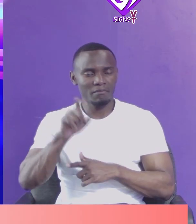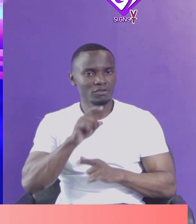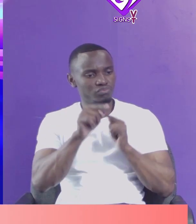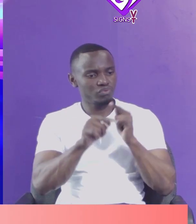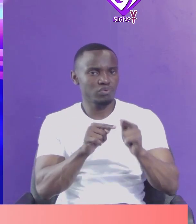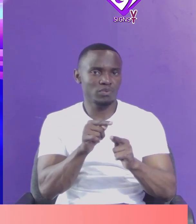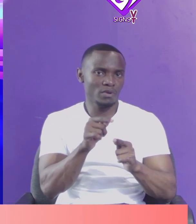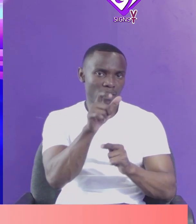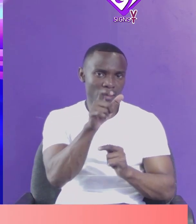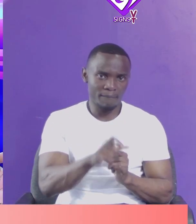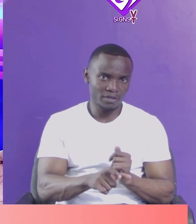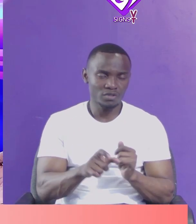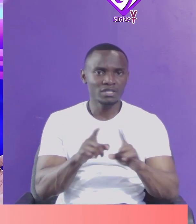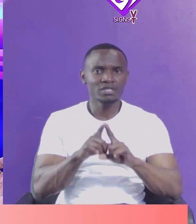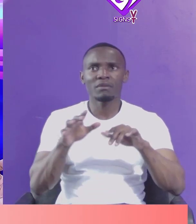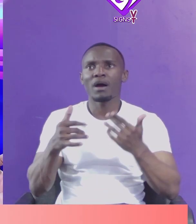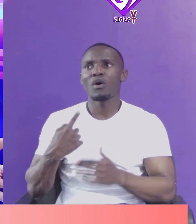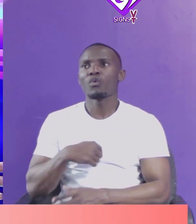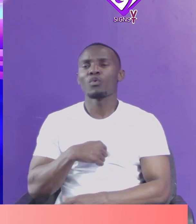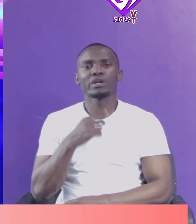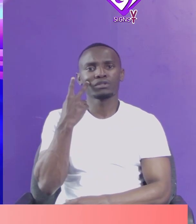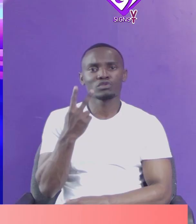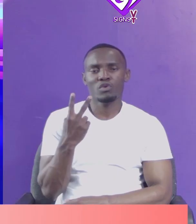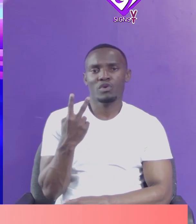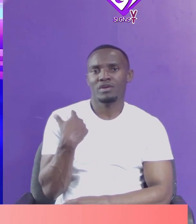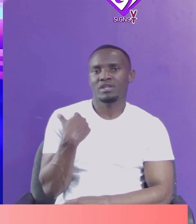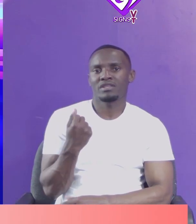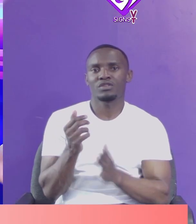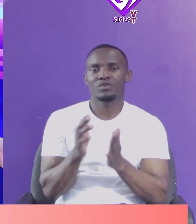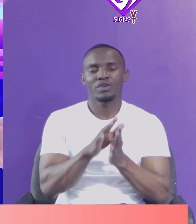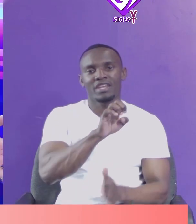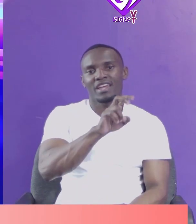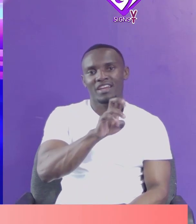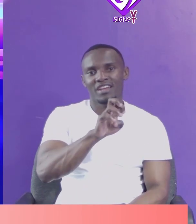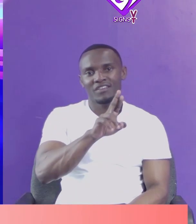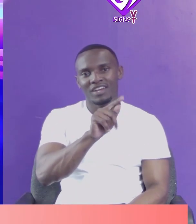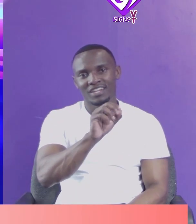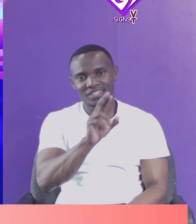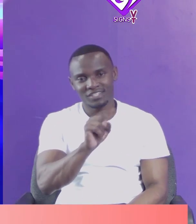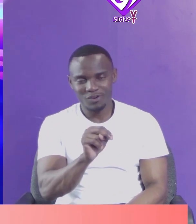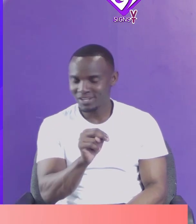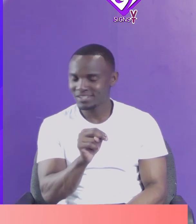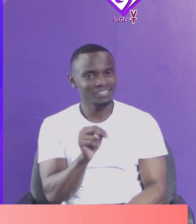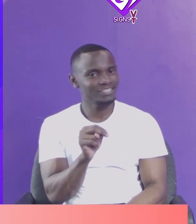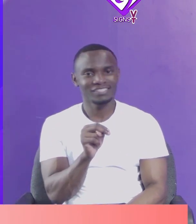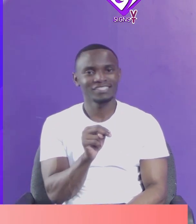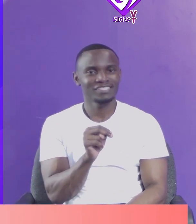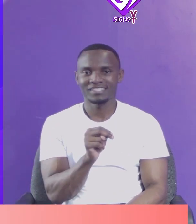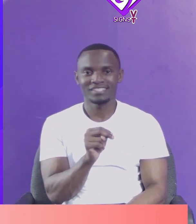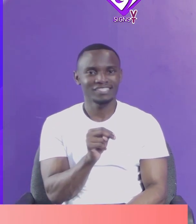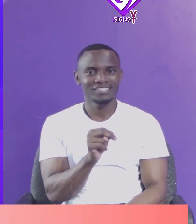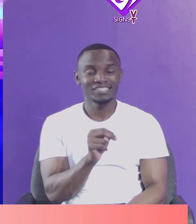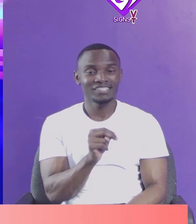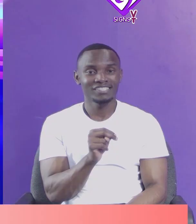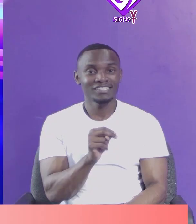the way we saw like in this other game in Everton. Yeah. Yeah. I know there's a little bit of a tussle in